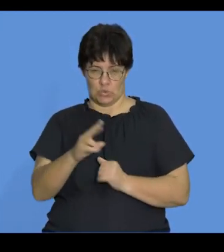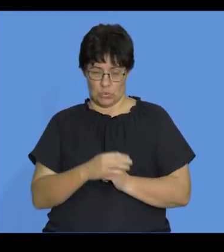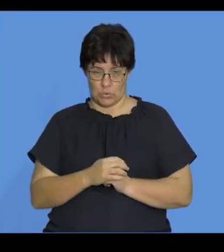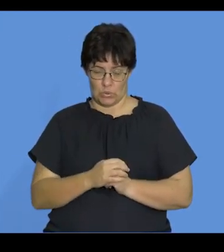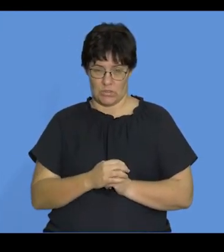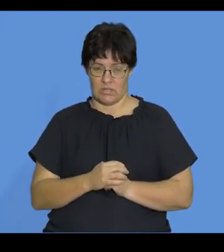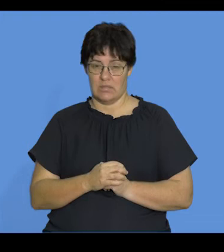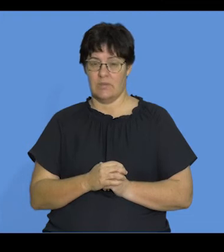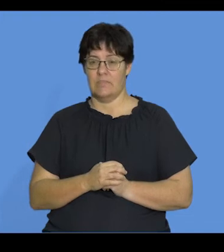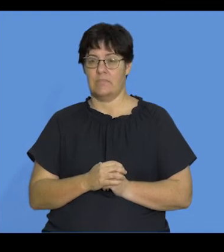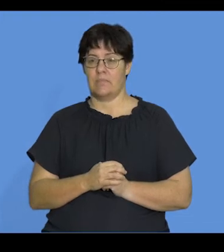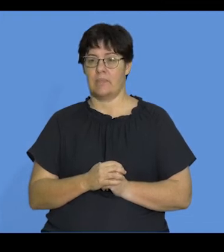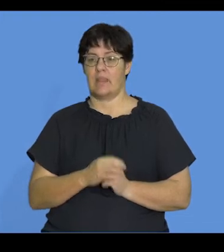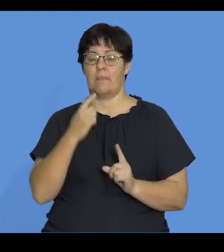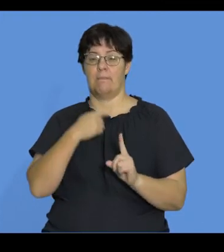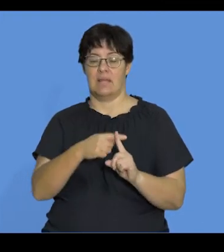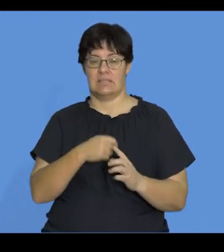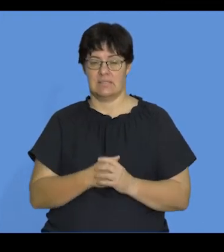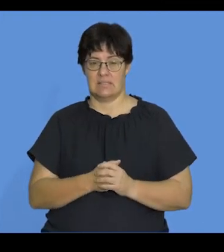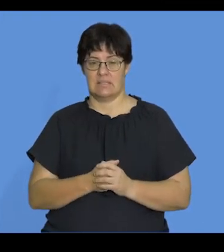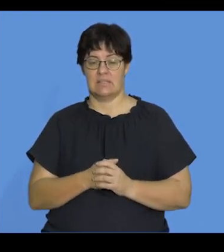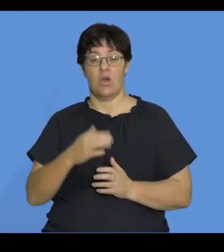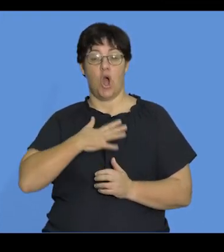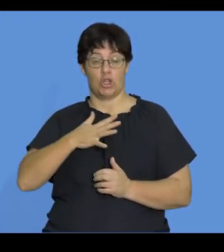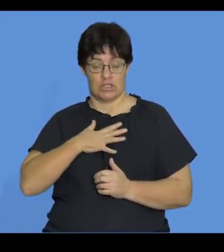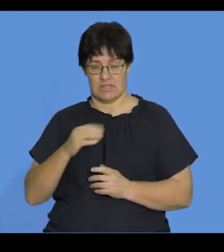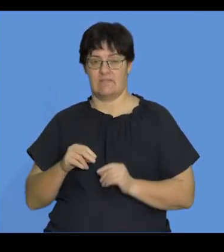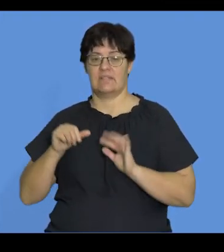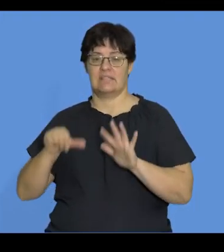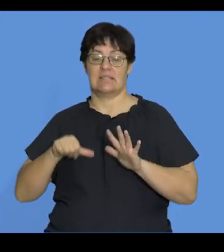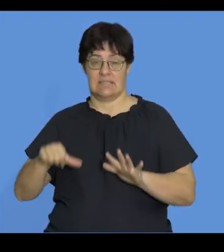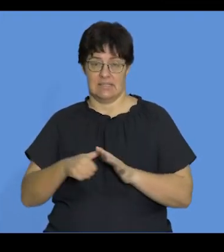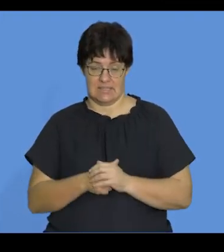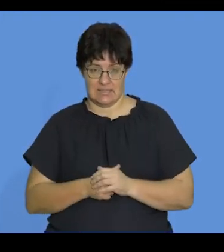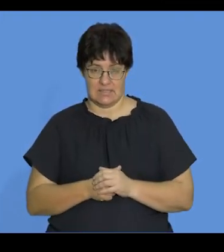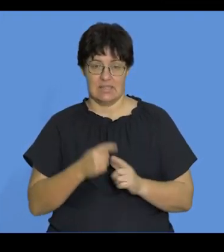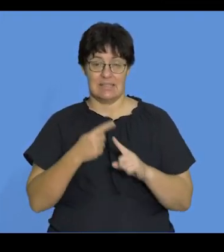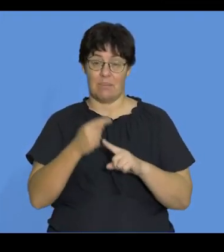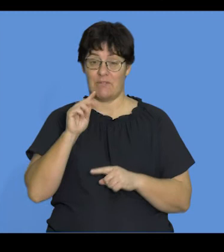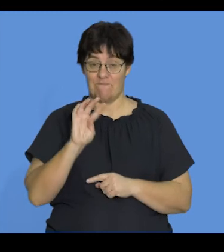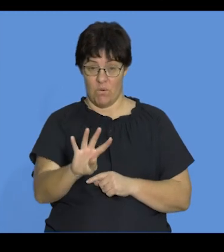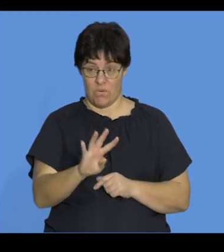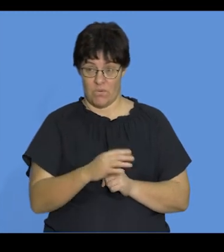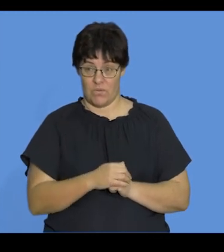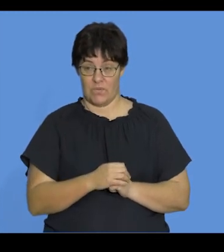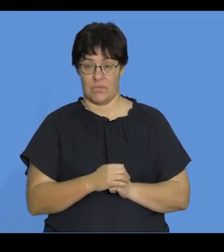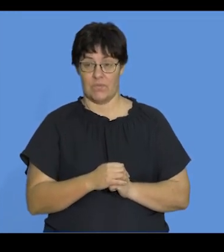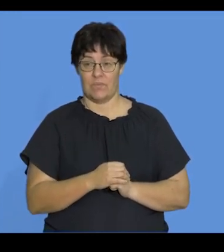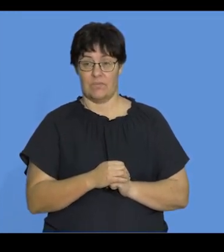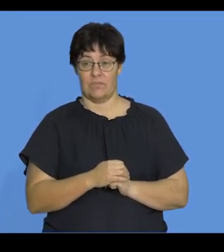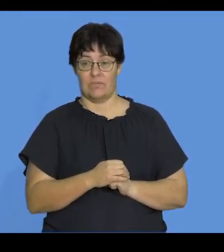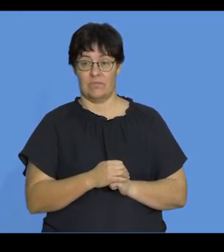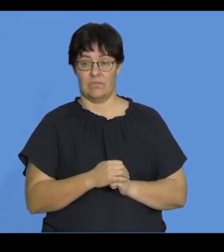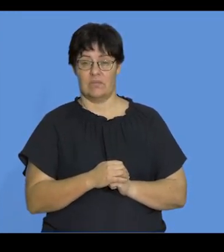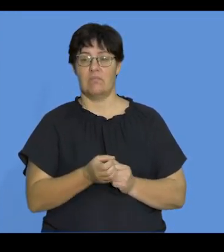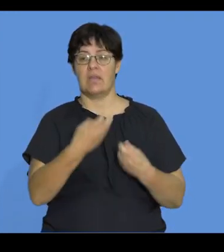1 of sulfur there, plus, and then oxygen, which is 16 times 4, right? Okay.